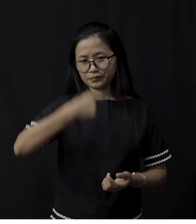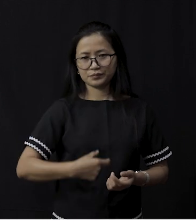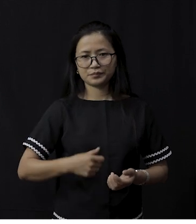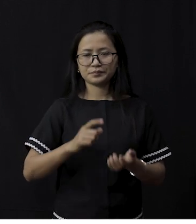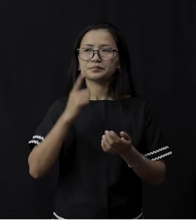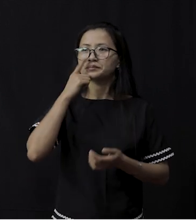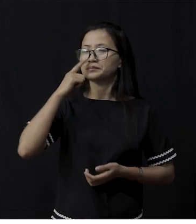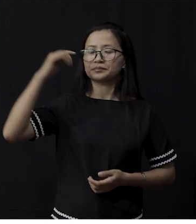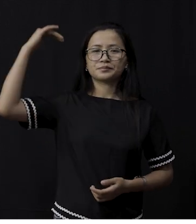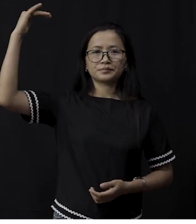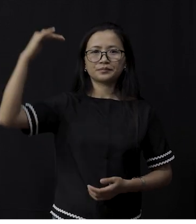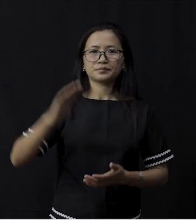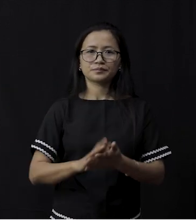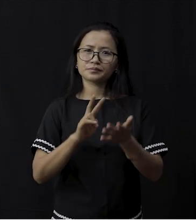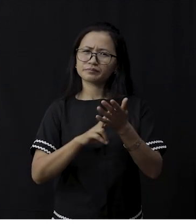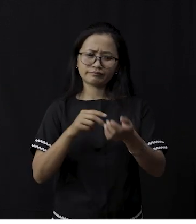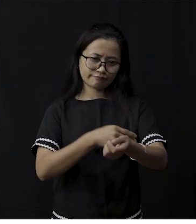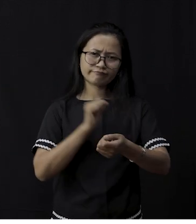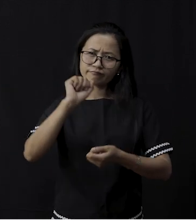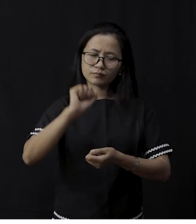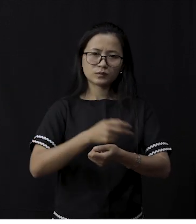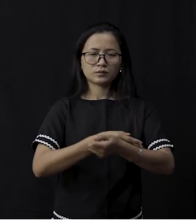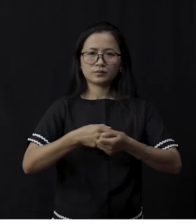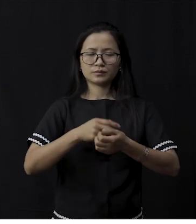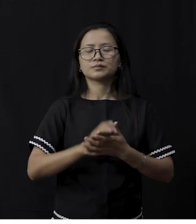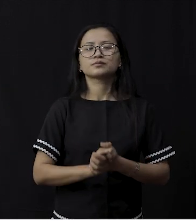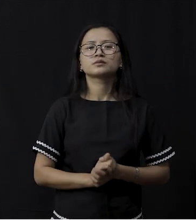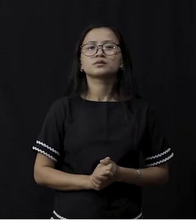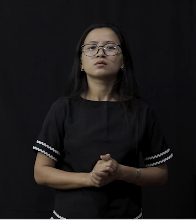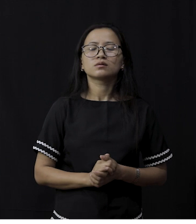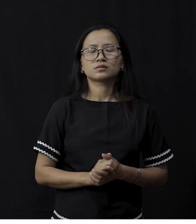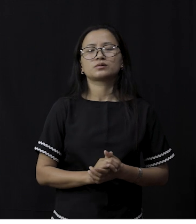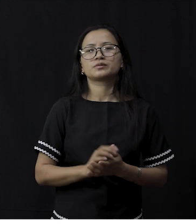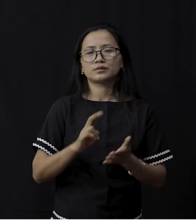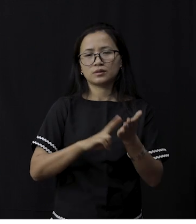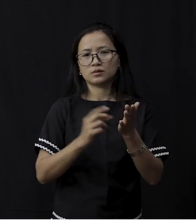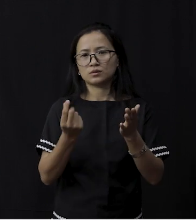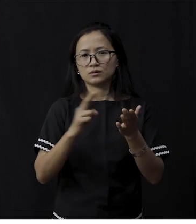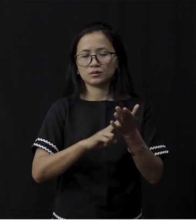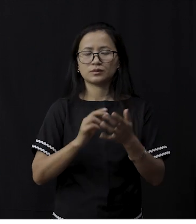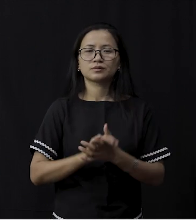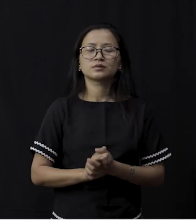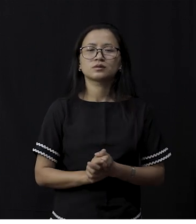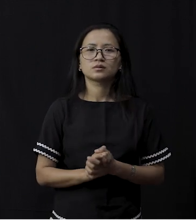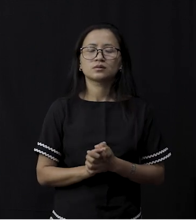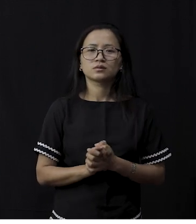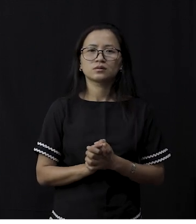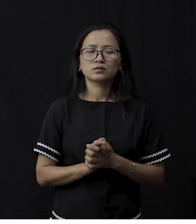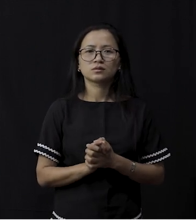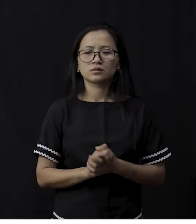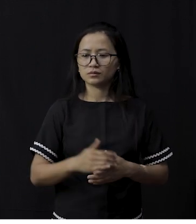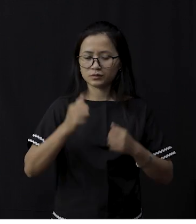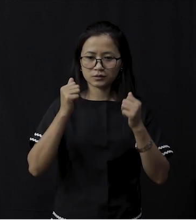like Amella, like my name Vinita, like your name, it would be a noun. If I say I am standing